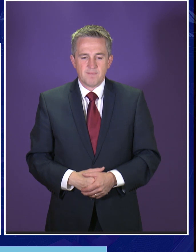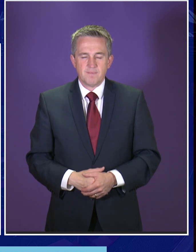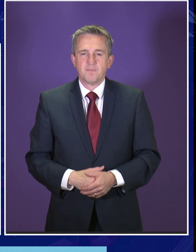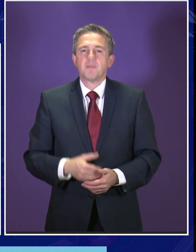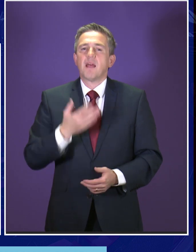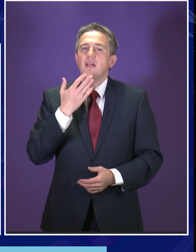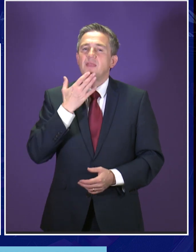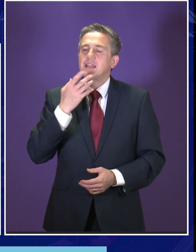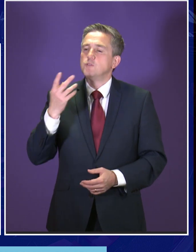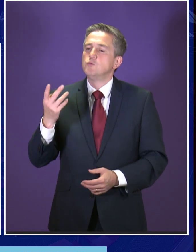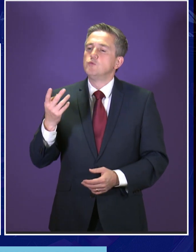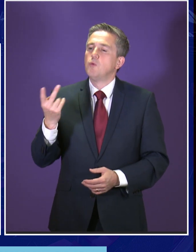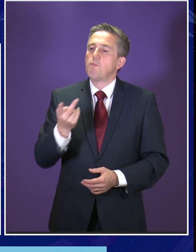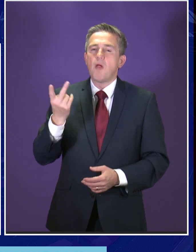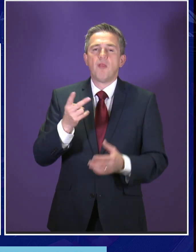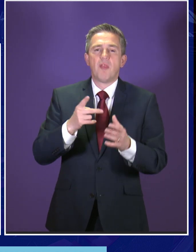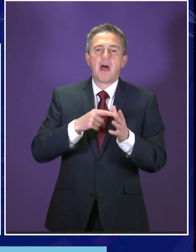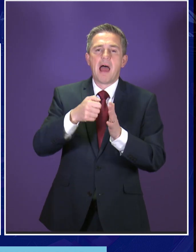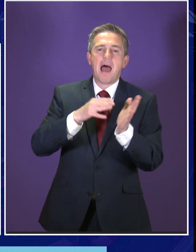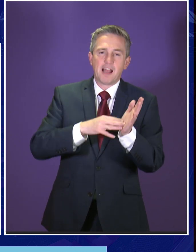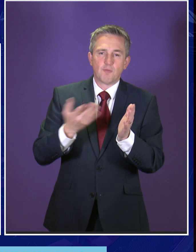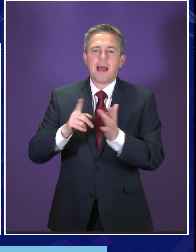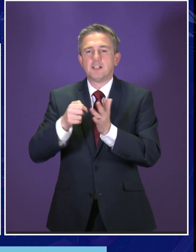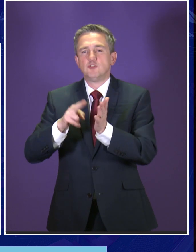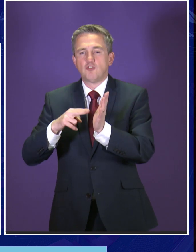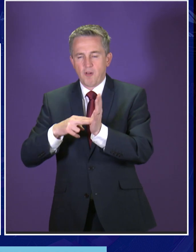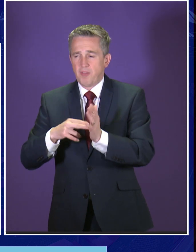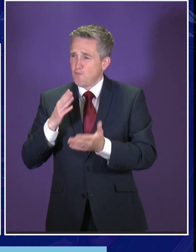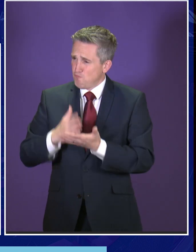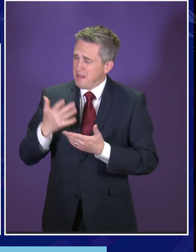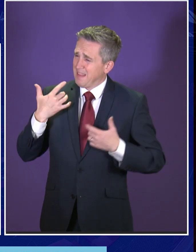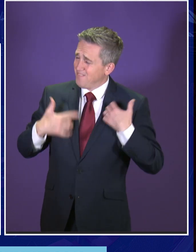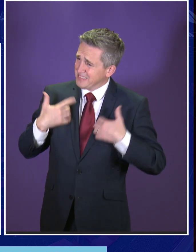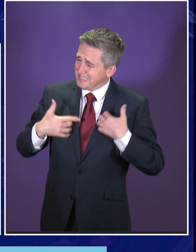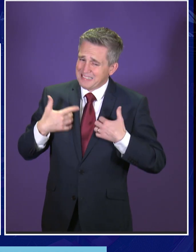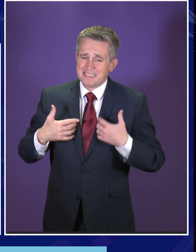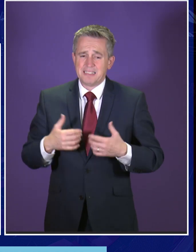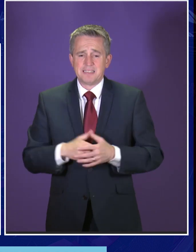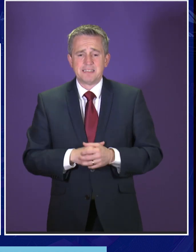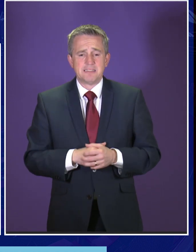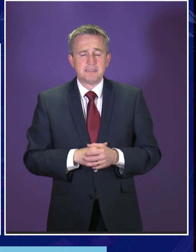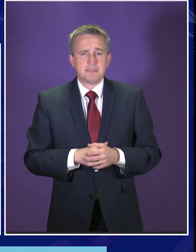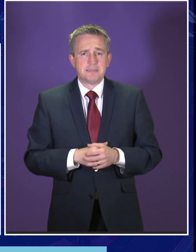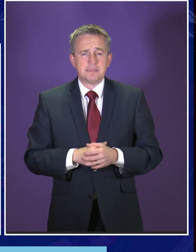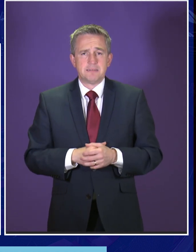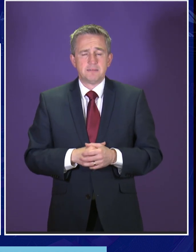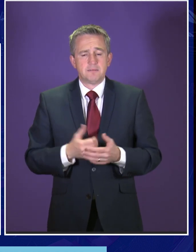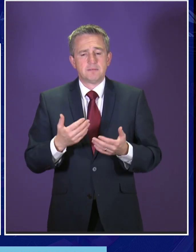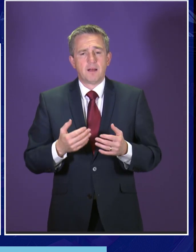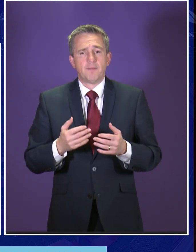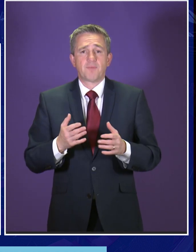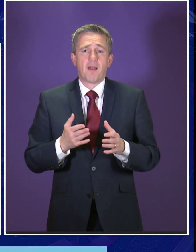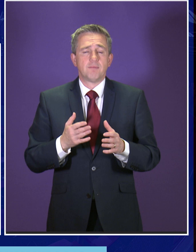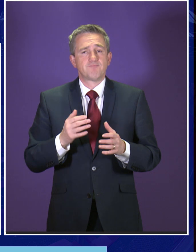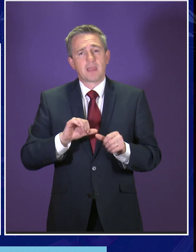Thank you very much, both Akram and Jonathan there. That was utterly fascinating. I'm now conscious we would like to move on to our